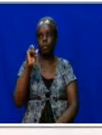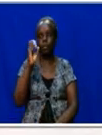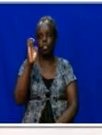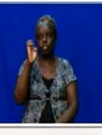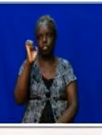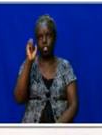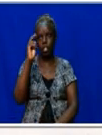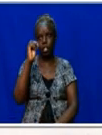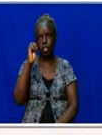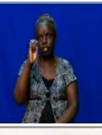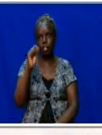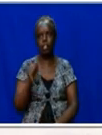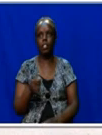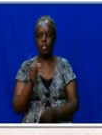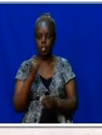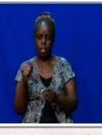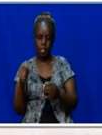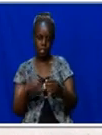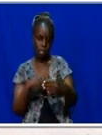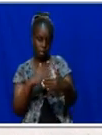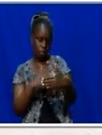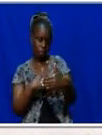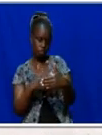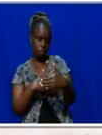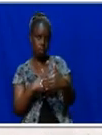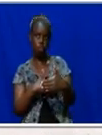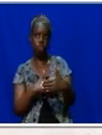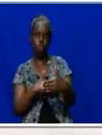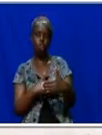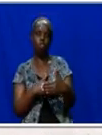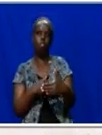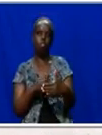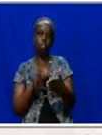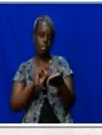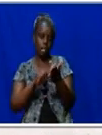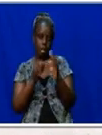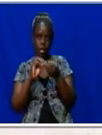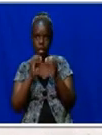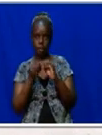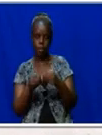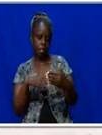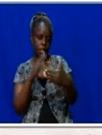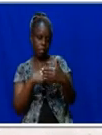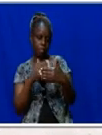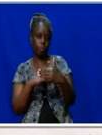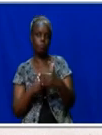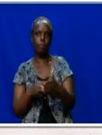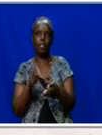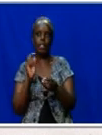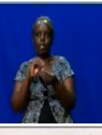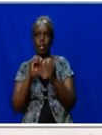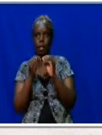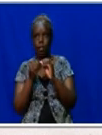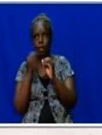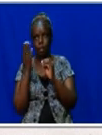letter that comes before a coefficient is a number that comes before the variable. So in